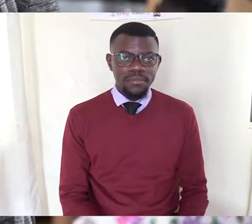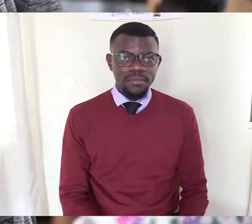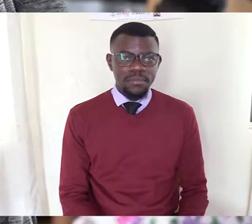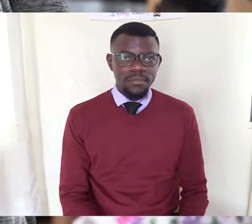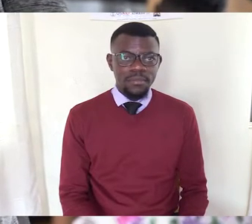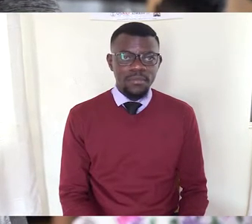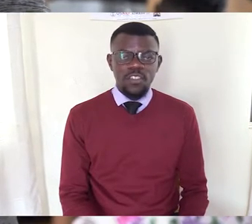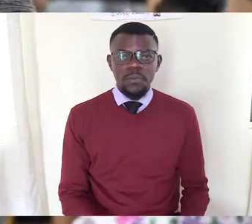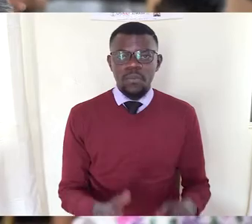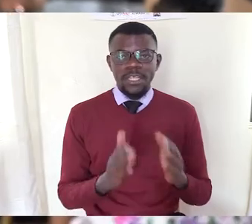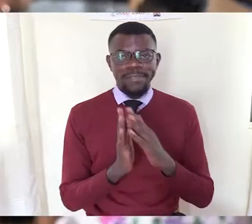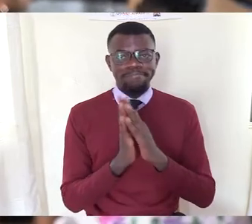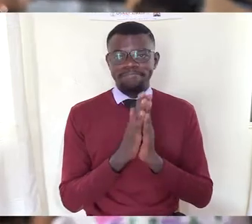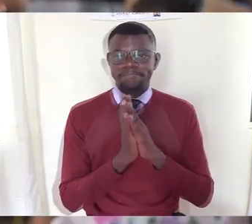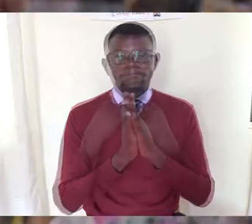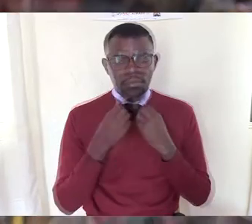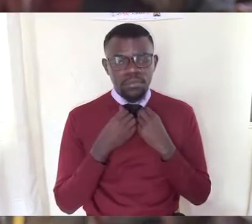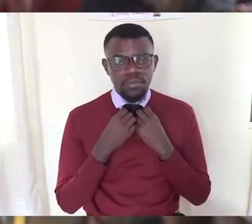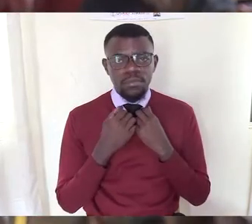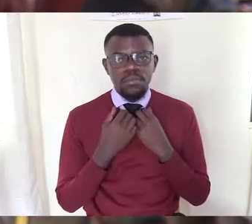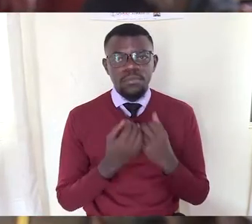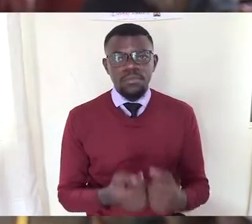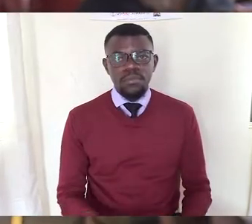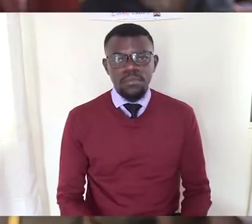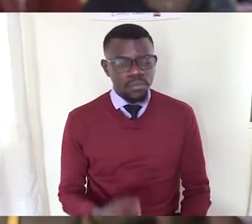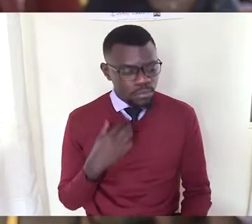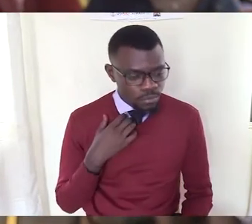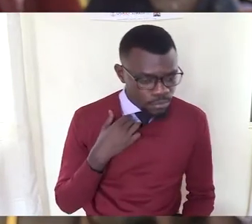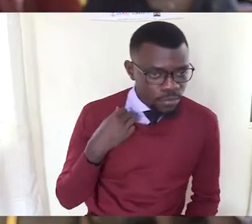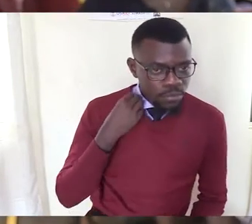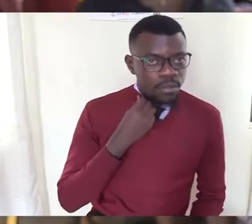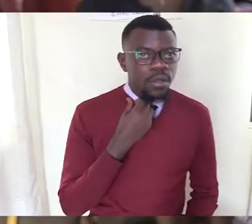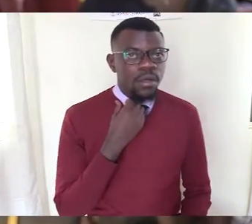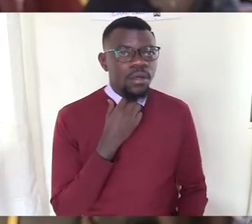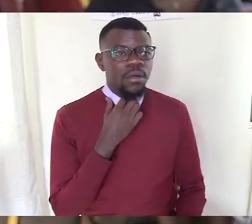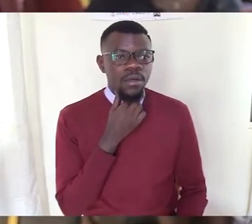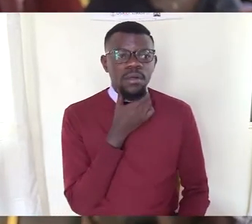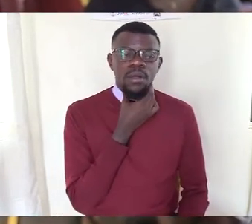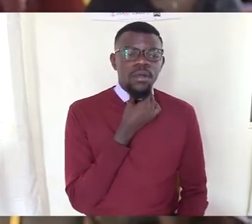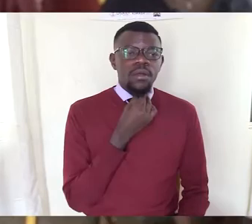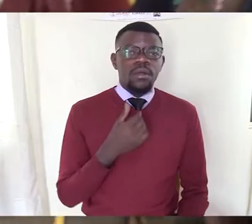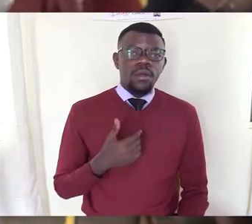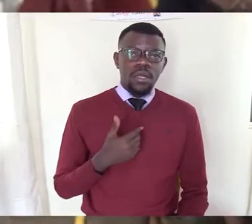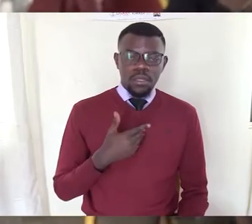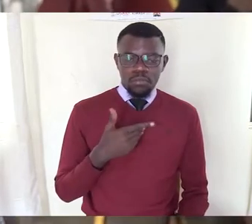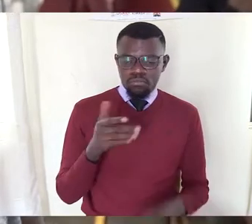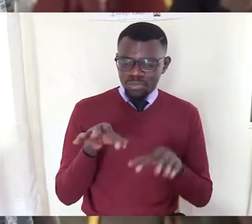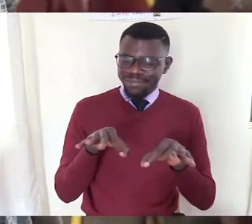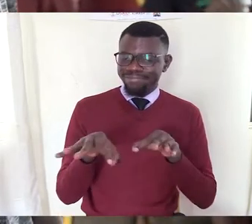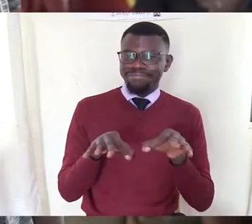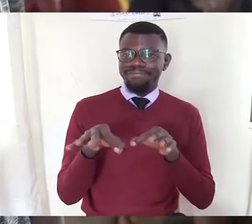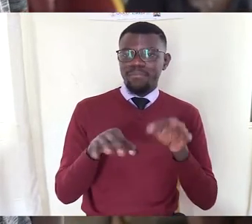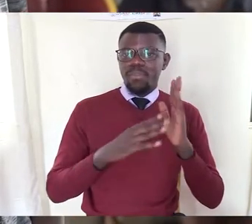And that is the end of my story. Thank you. I want to take you through the findings of the report